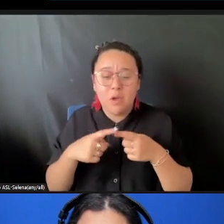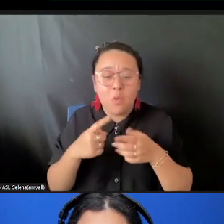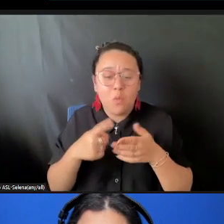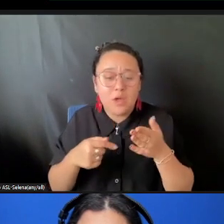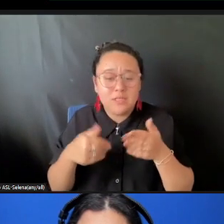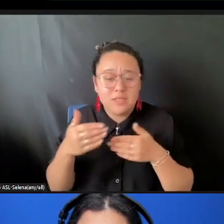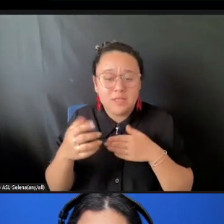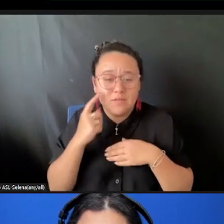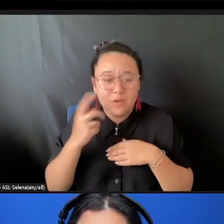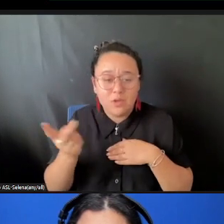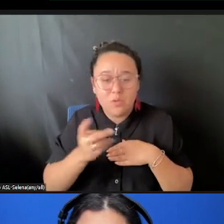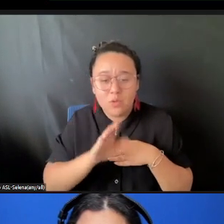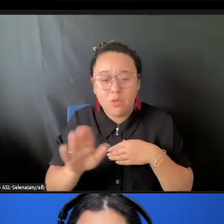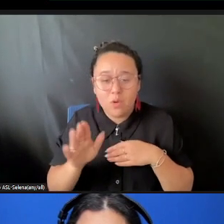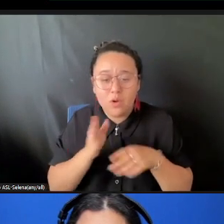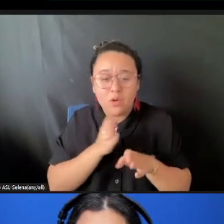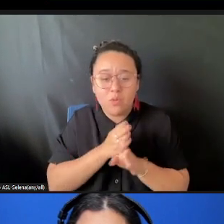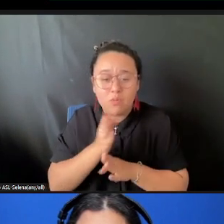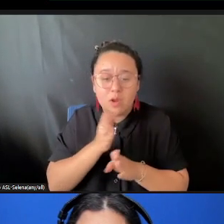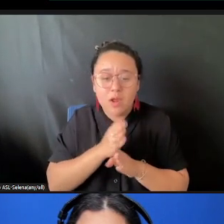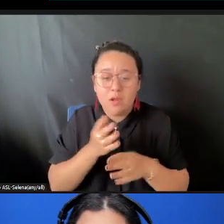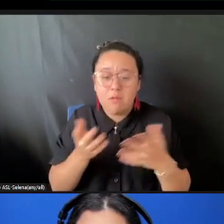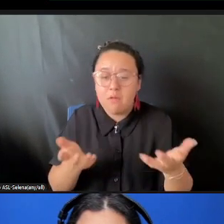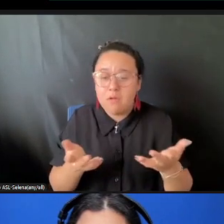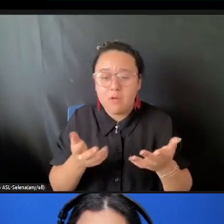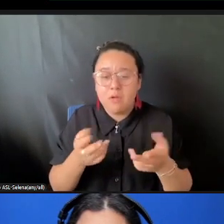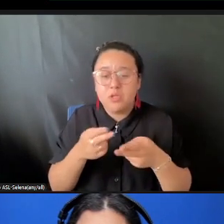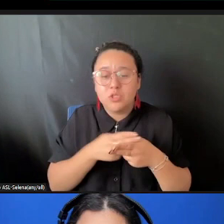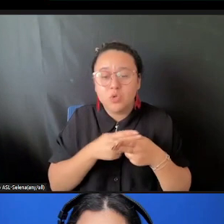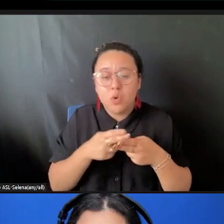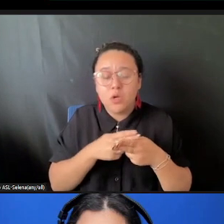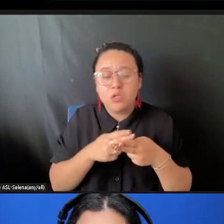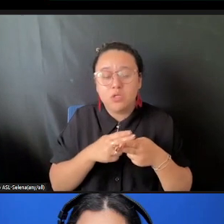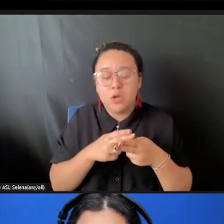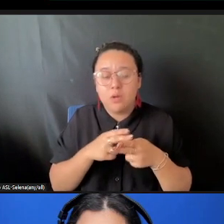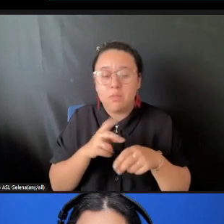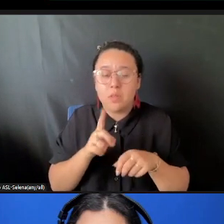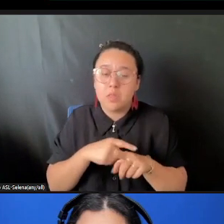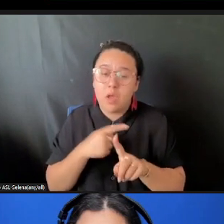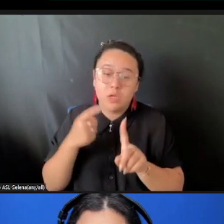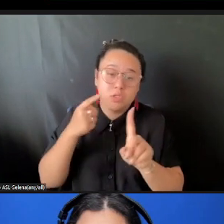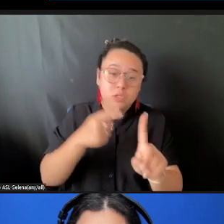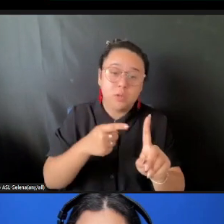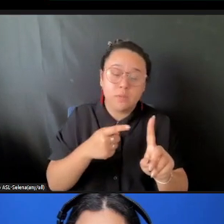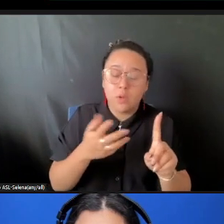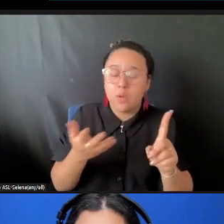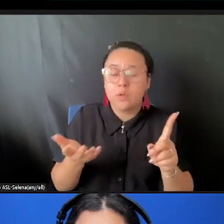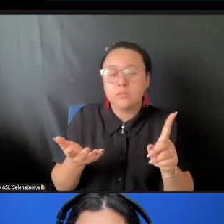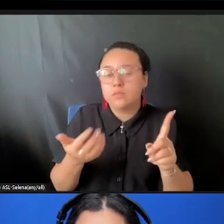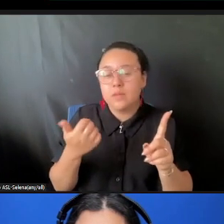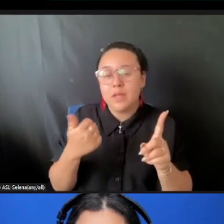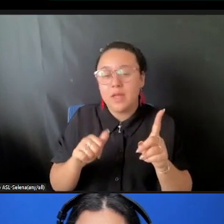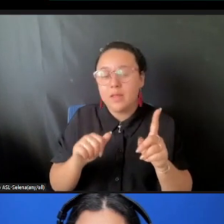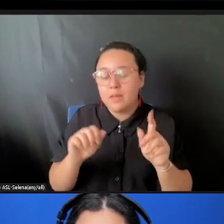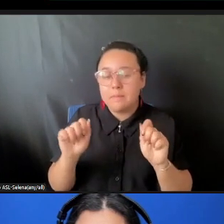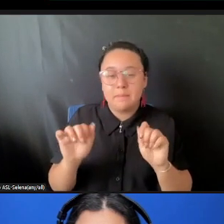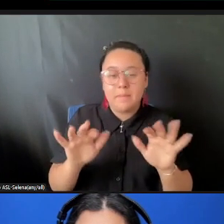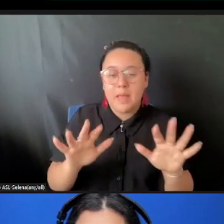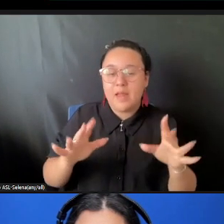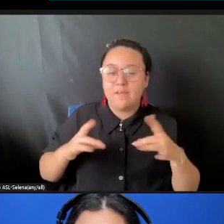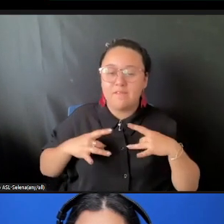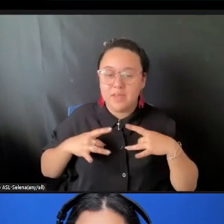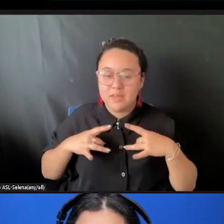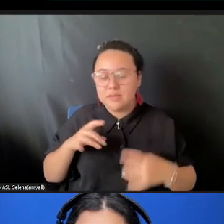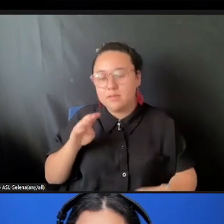for you in your career. What are some, you know, short-term, long-term goals? Is there anything you sort of want to help manifest in this space while we